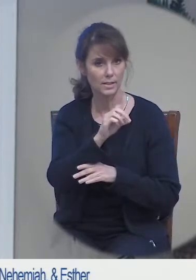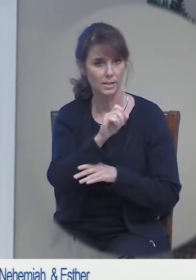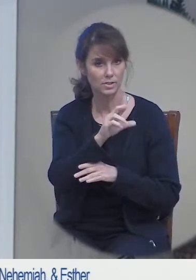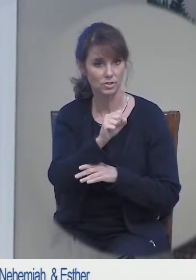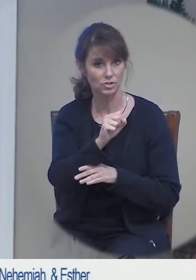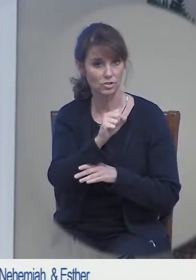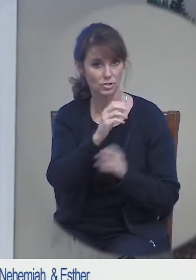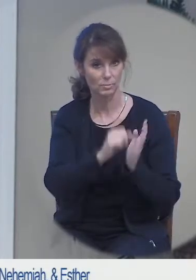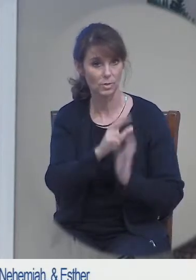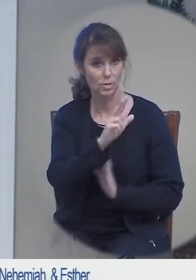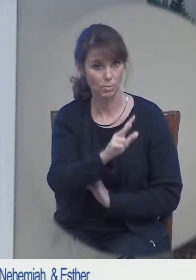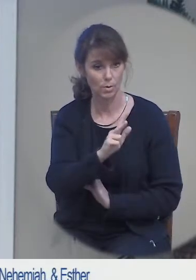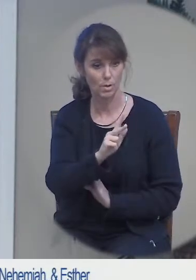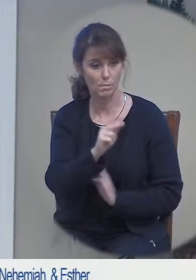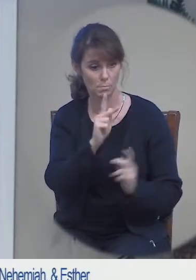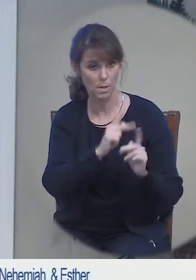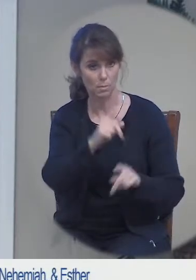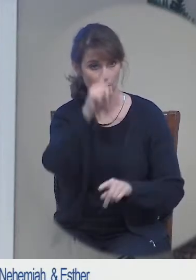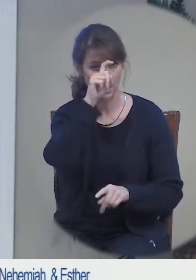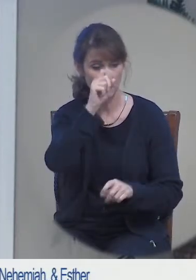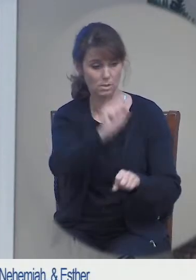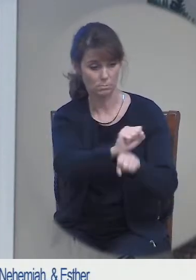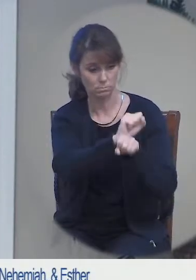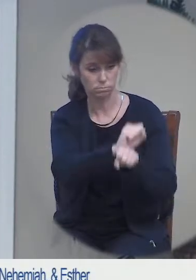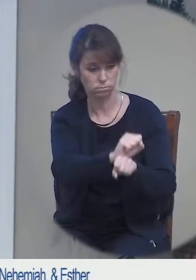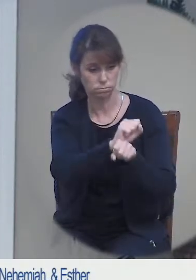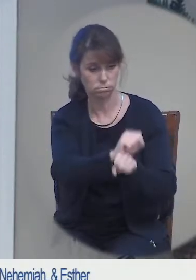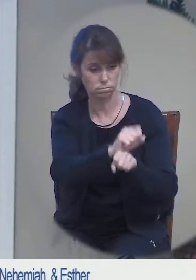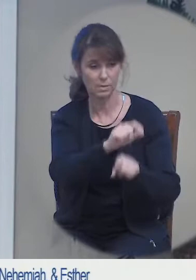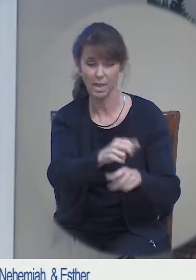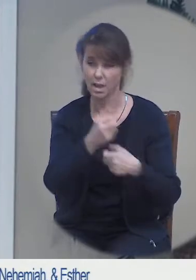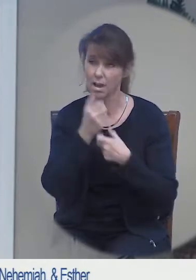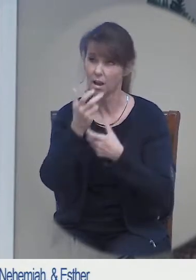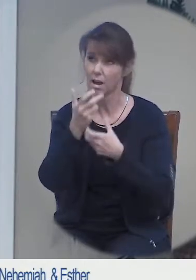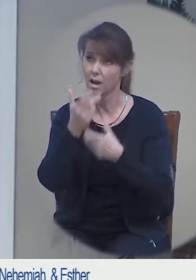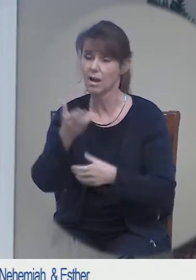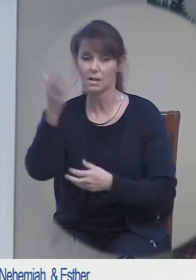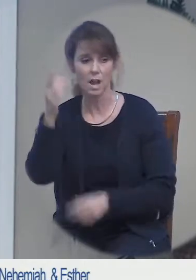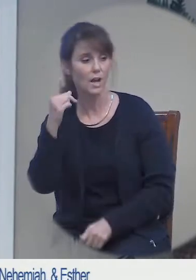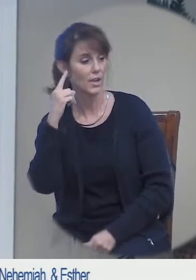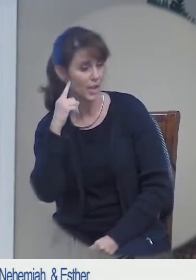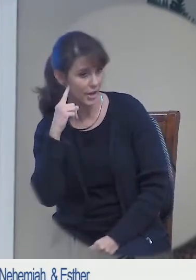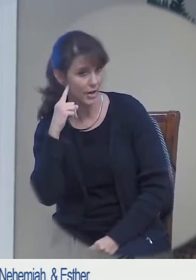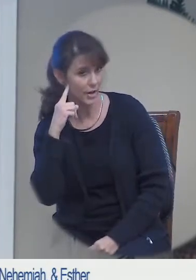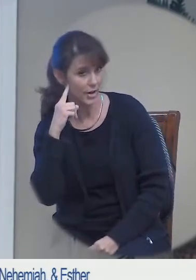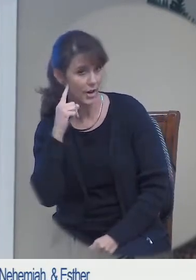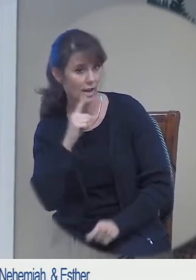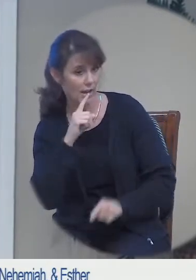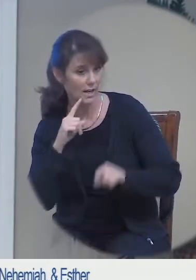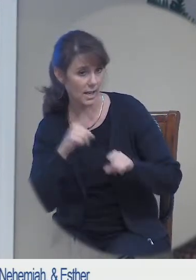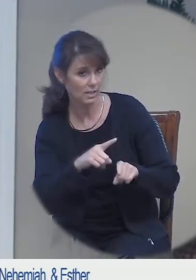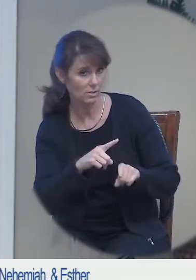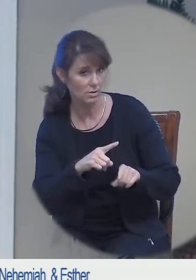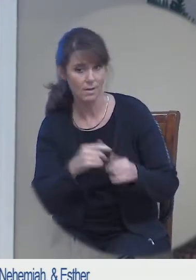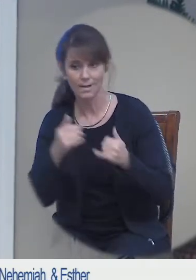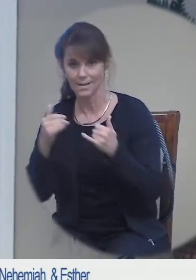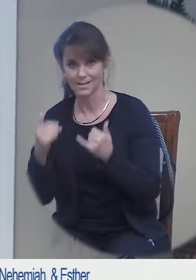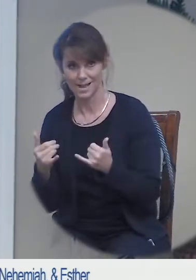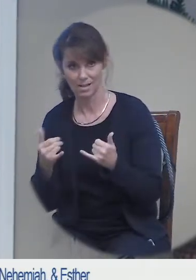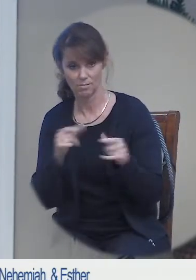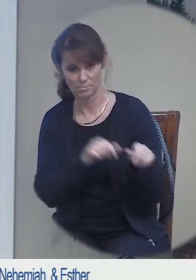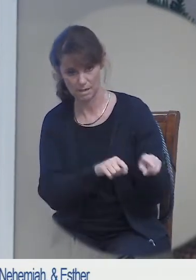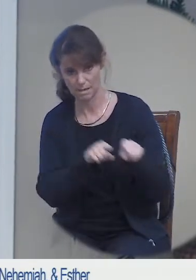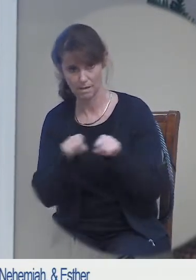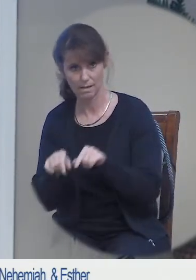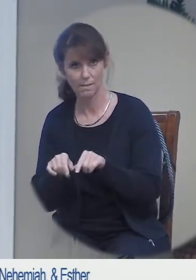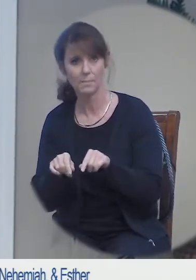made an outcry and God heard their plea. Nehemiah hears the voice of the people that are leading. And so the